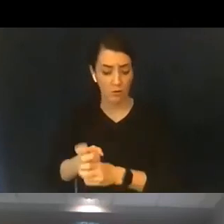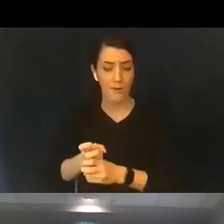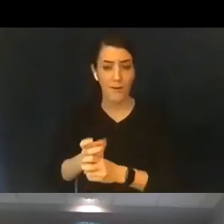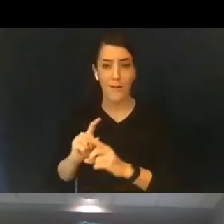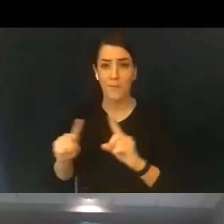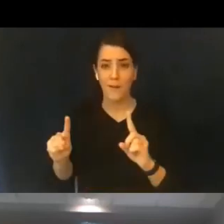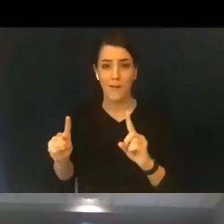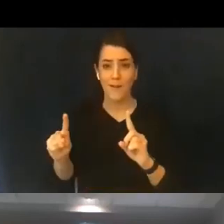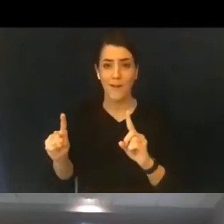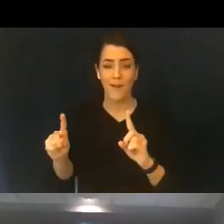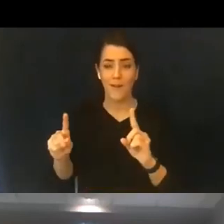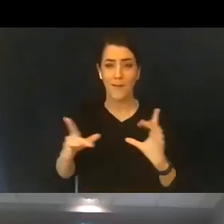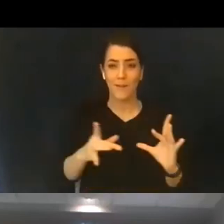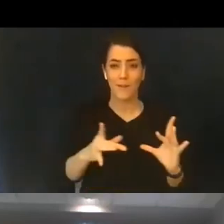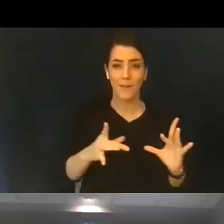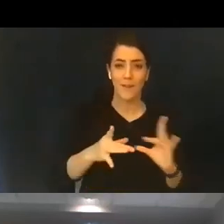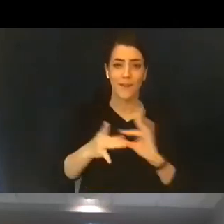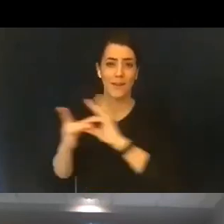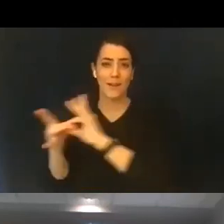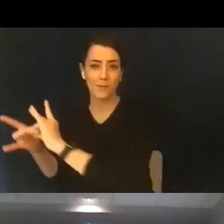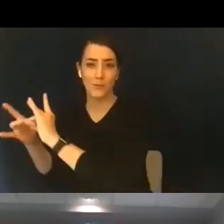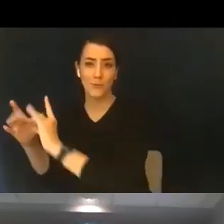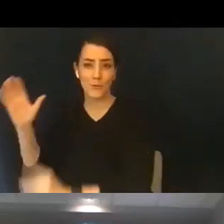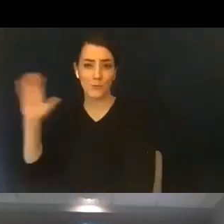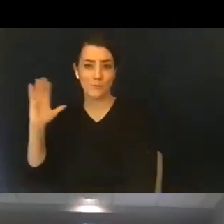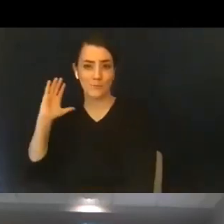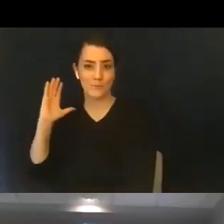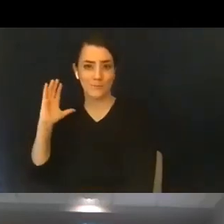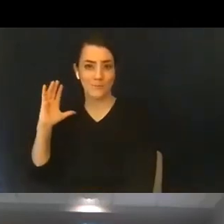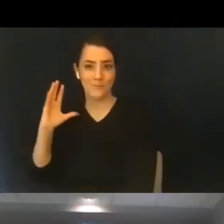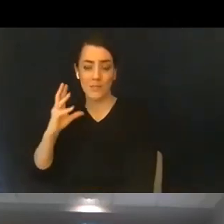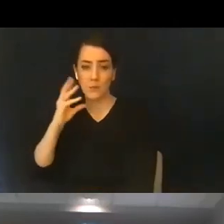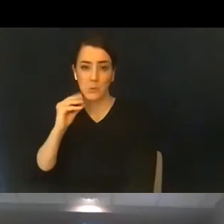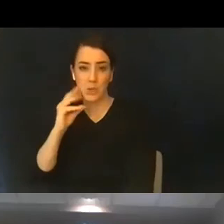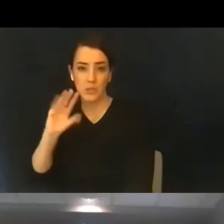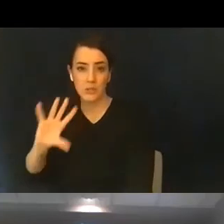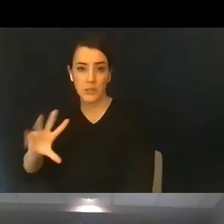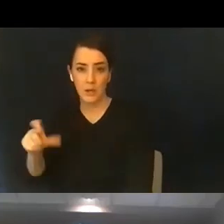a connection between